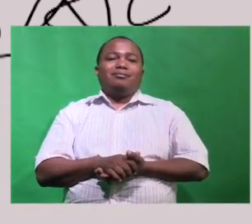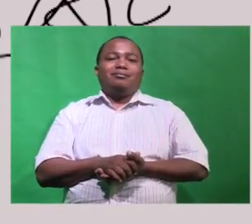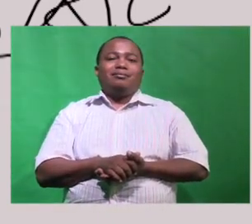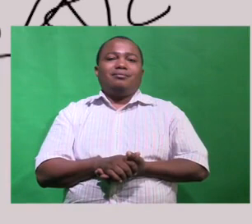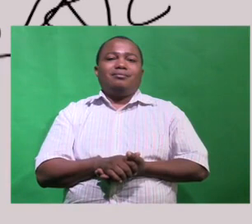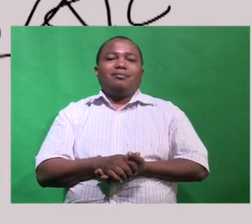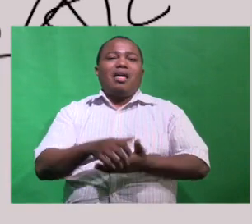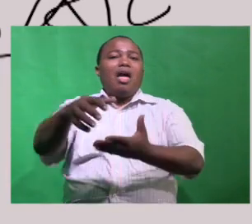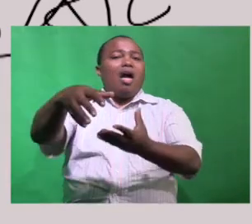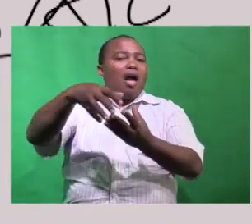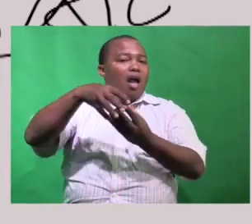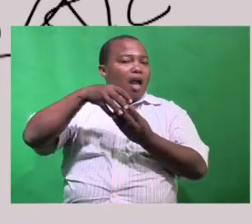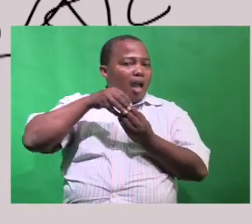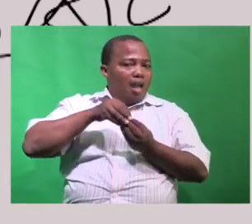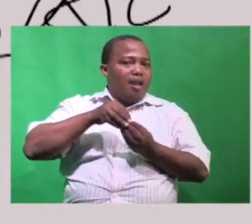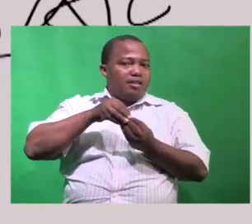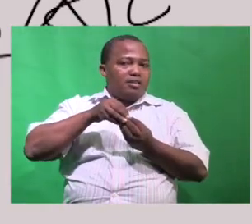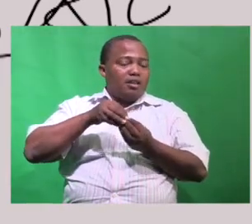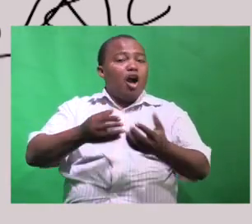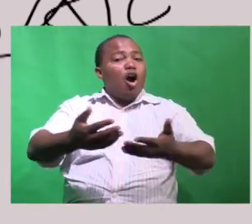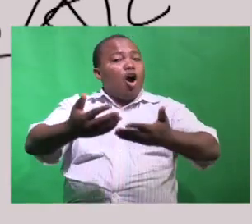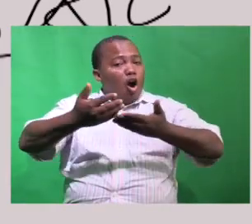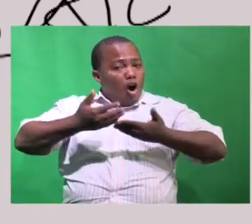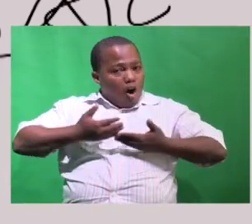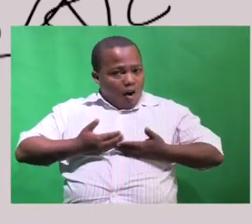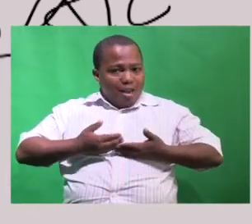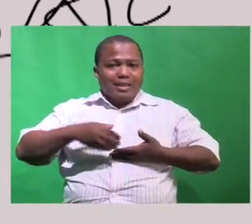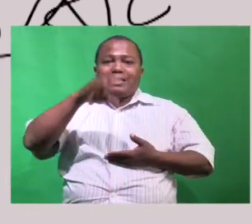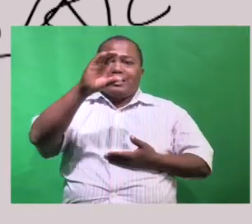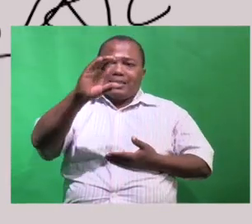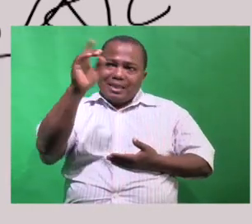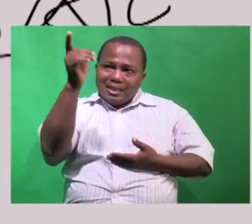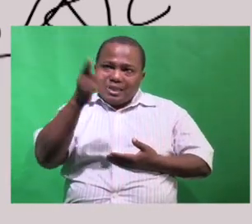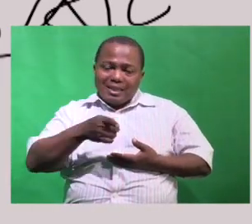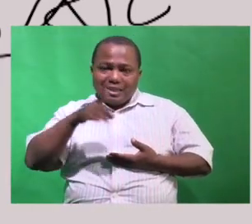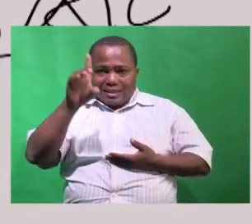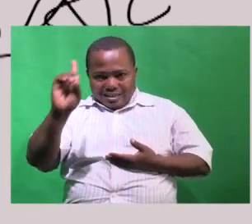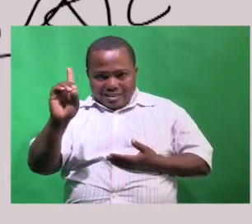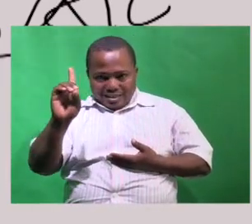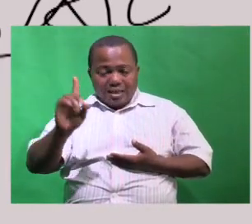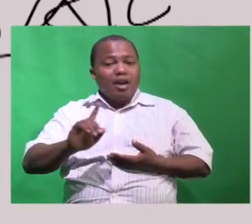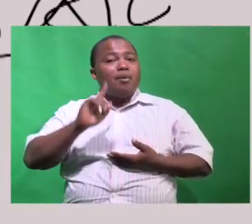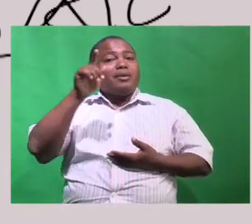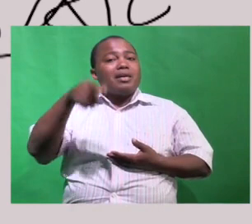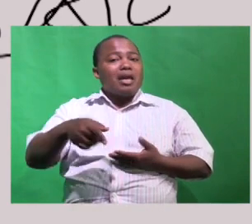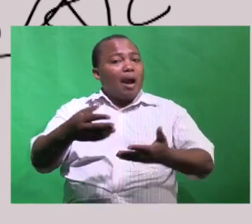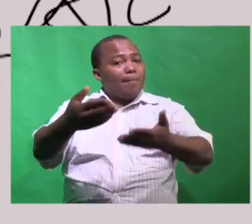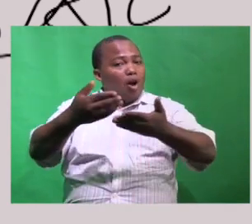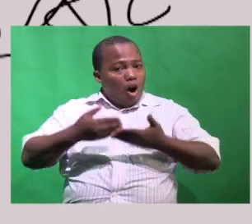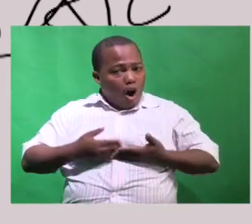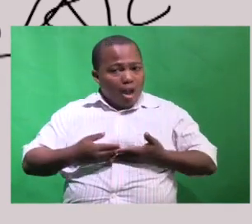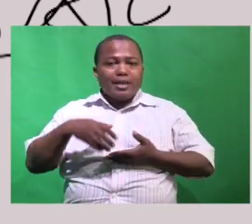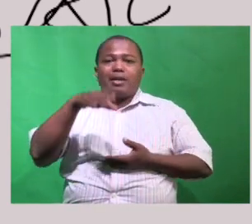And owing CD become a owing BD.